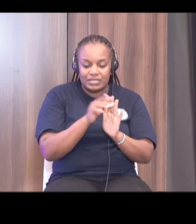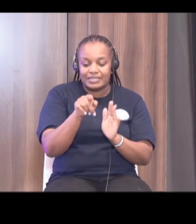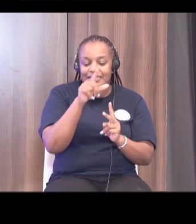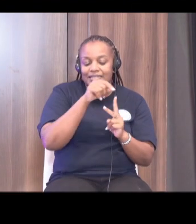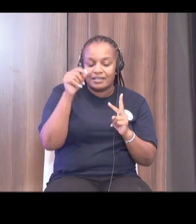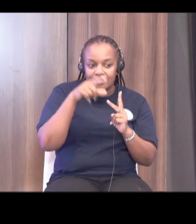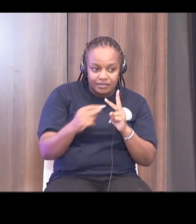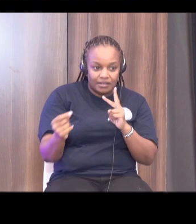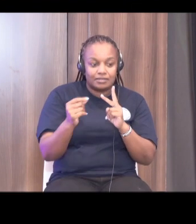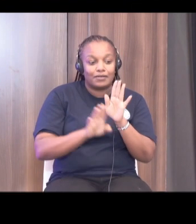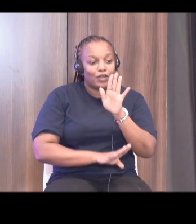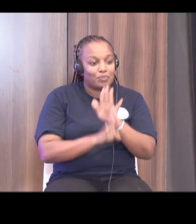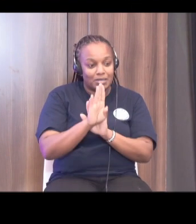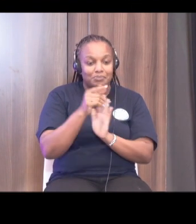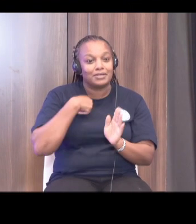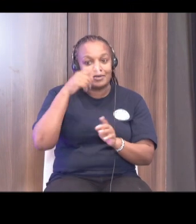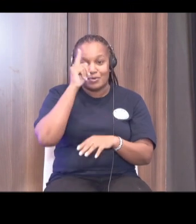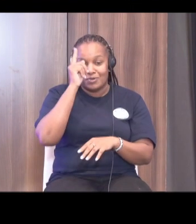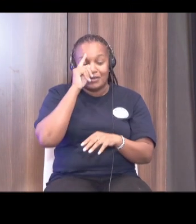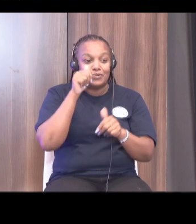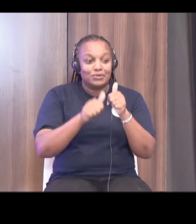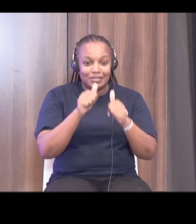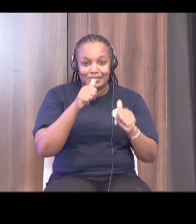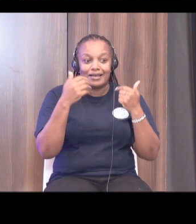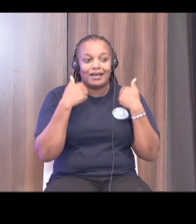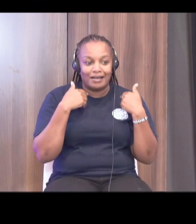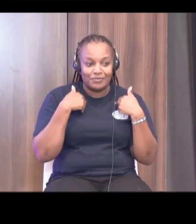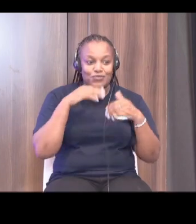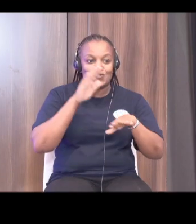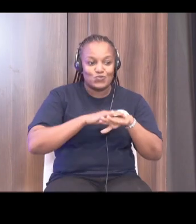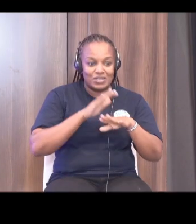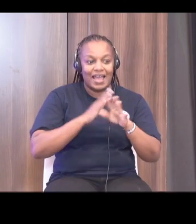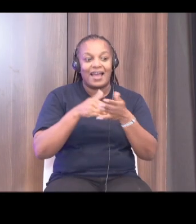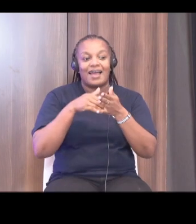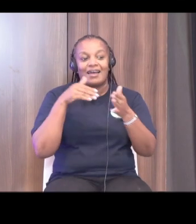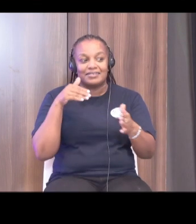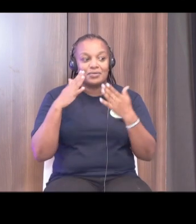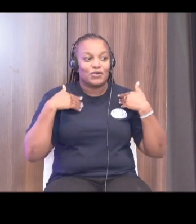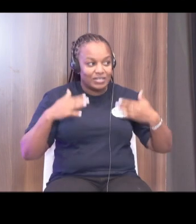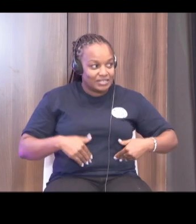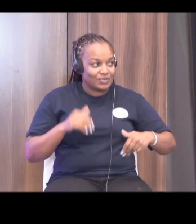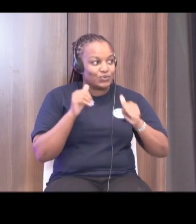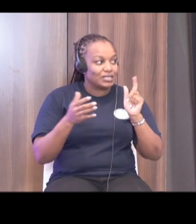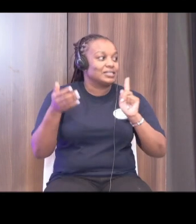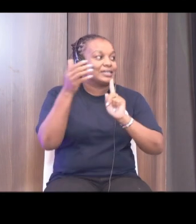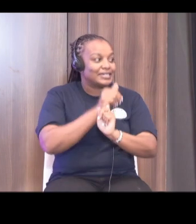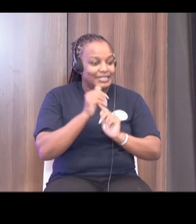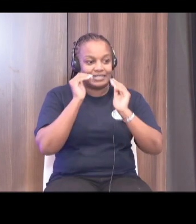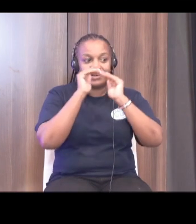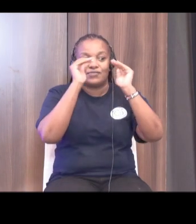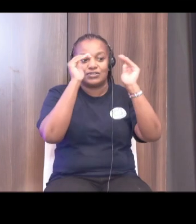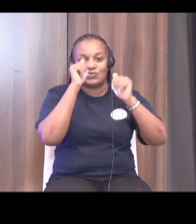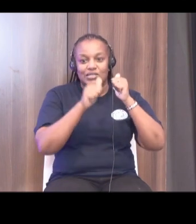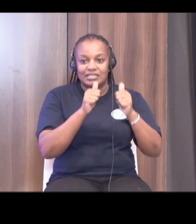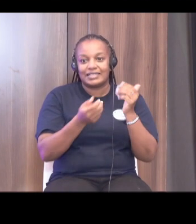further development. This vaccine generates good antibodies that are transferred to infants successfully, reaching levels in the infants, which is,